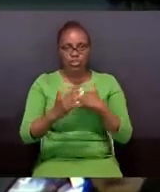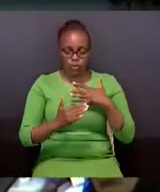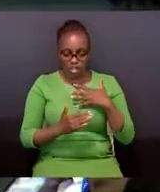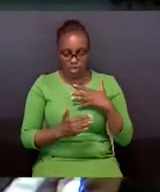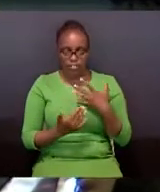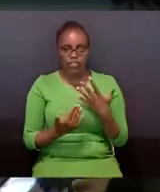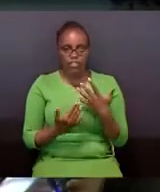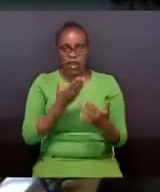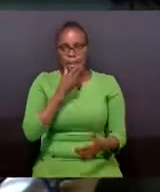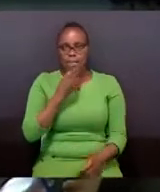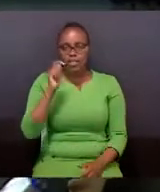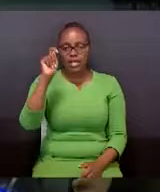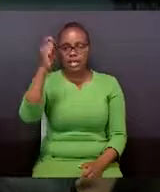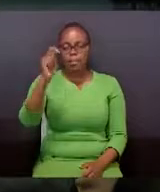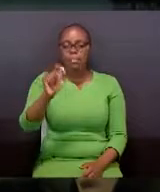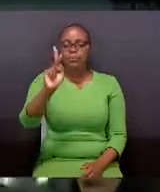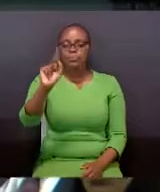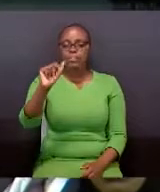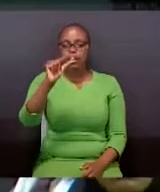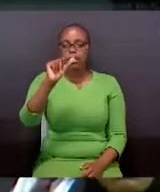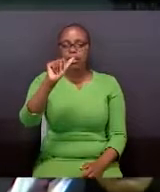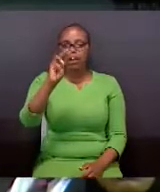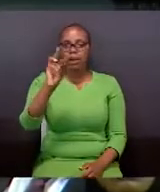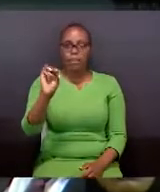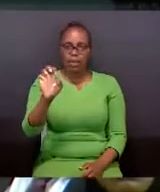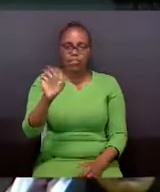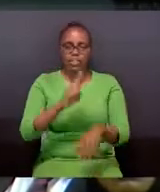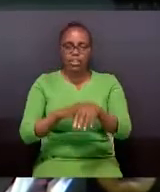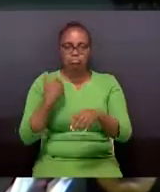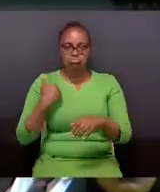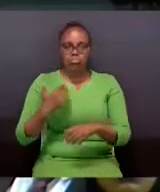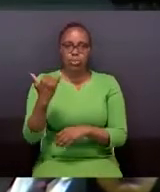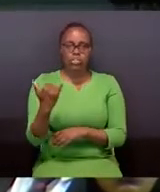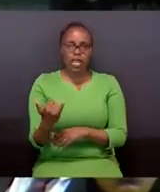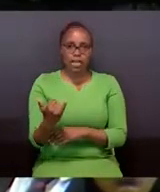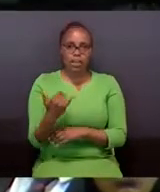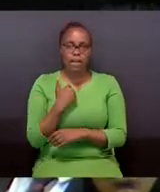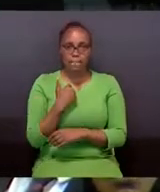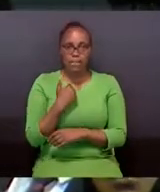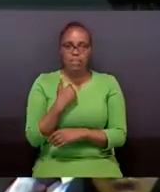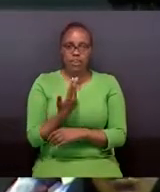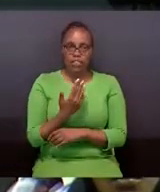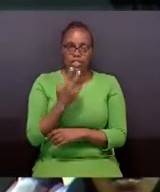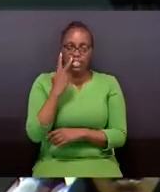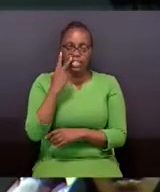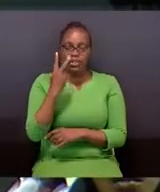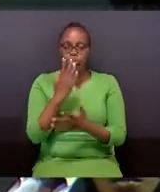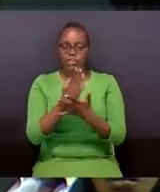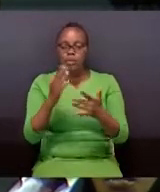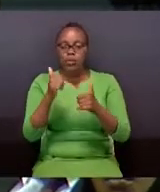Excellency, Mr. President Paul Kagame. When I was there, I saw something that I'd never seen